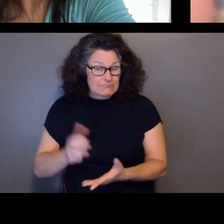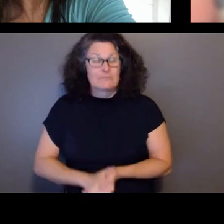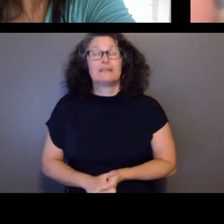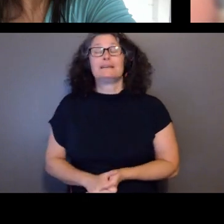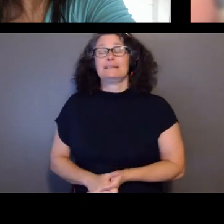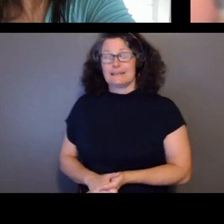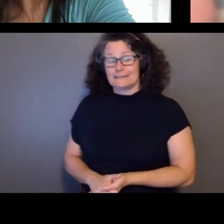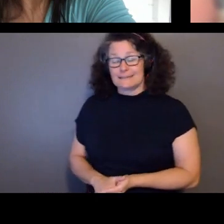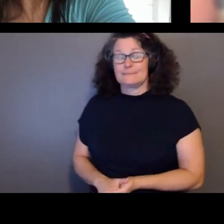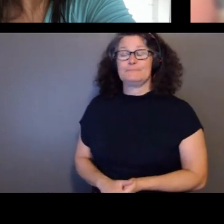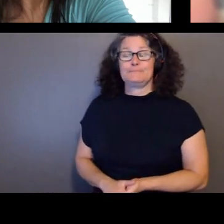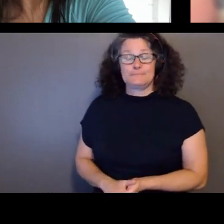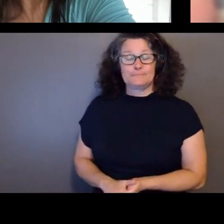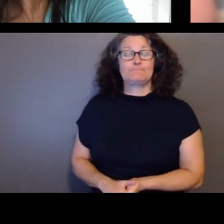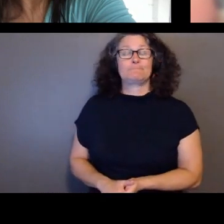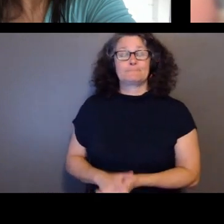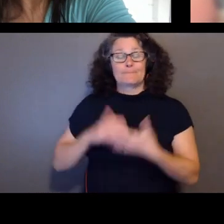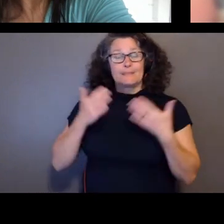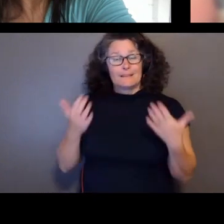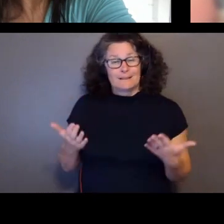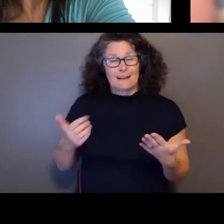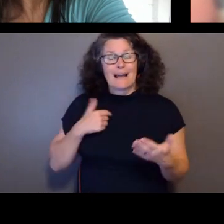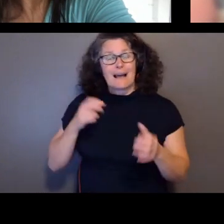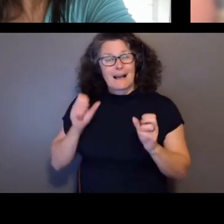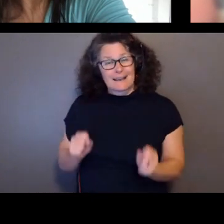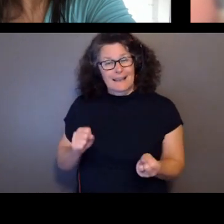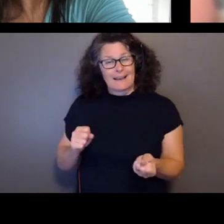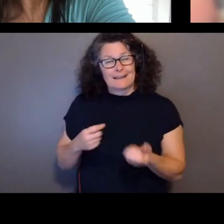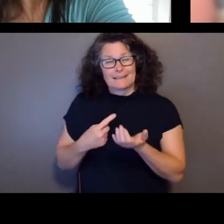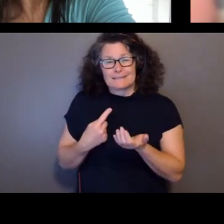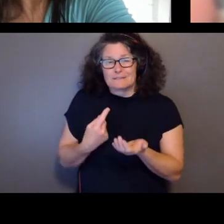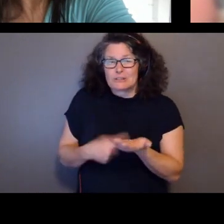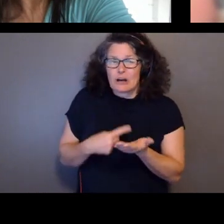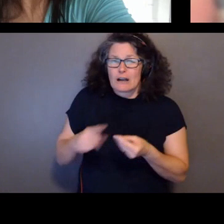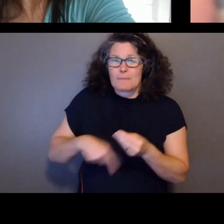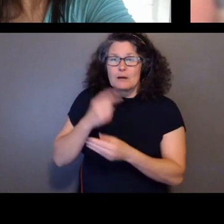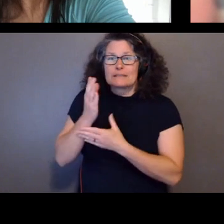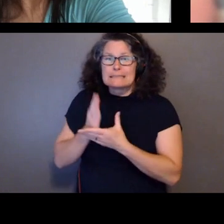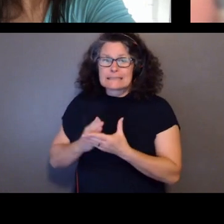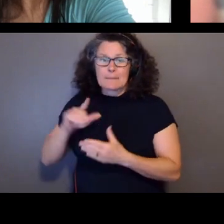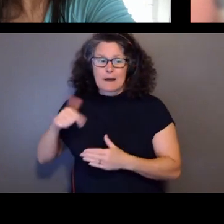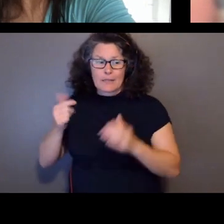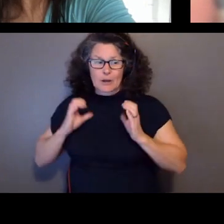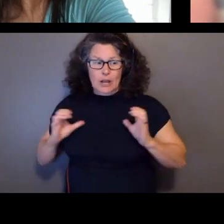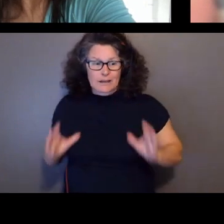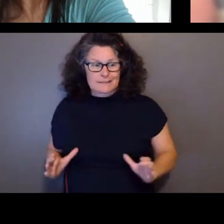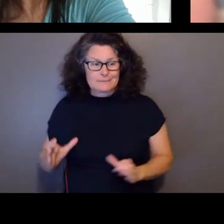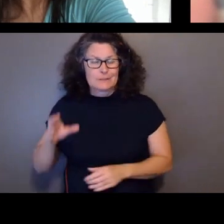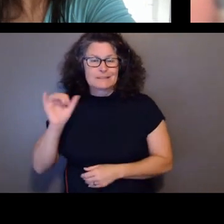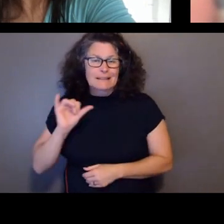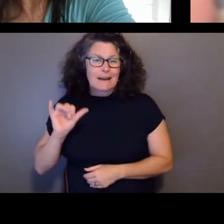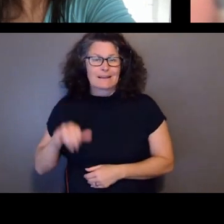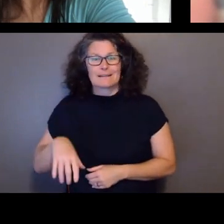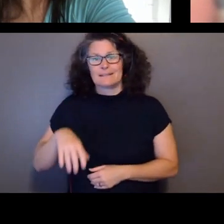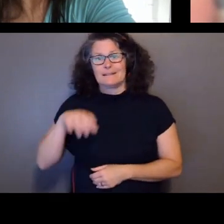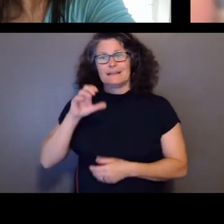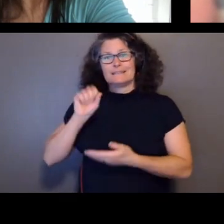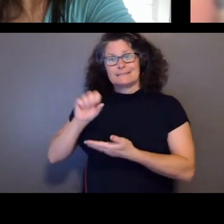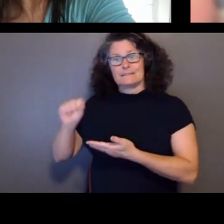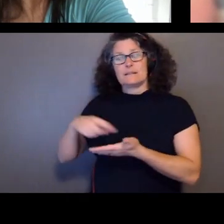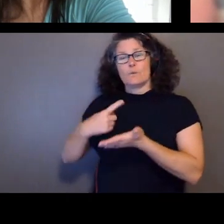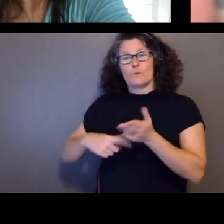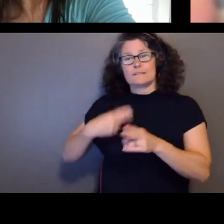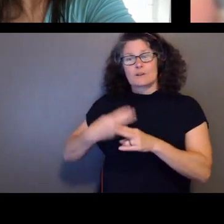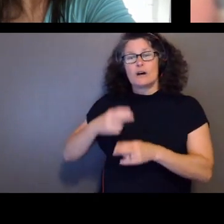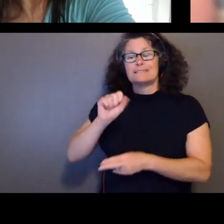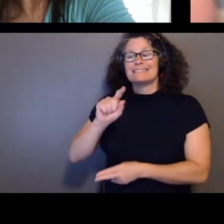Yeah, so I can speak in terms of some of the customers, right? Like, so StackSets has a feature called Stack Import.